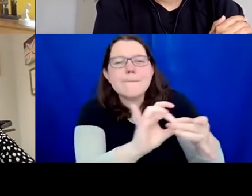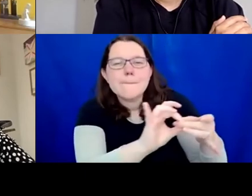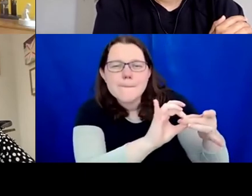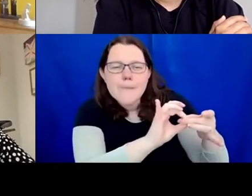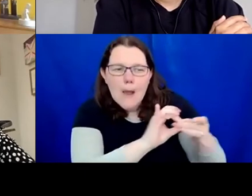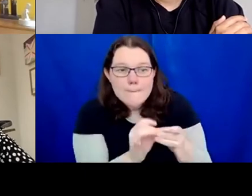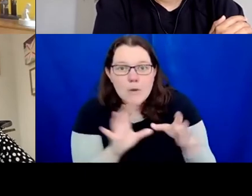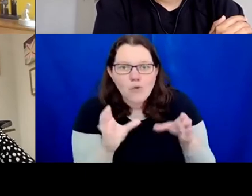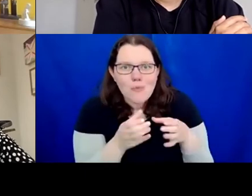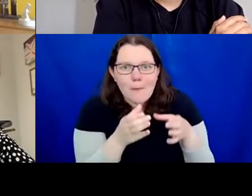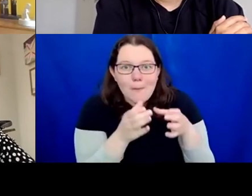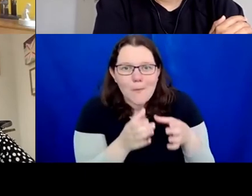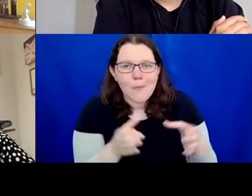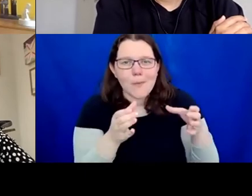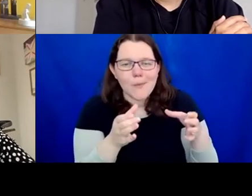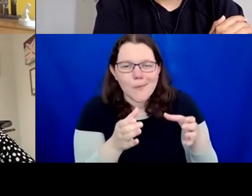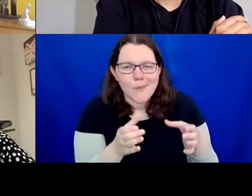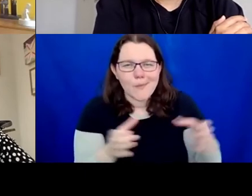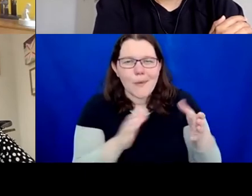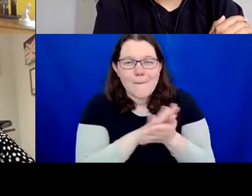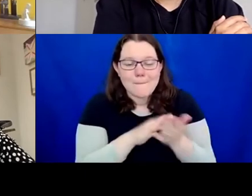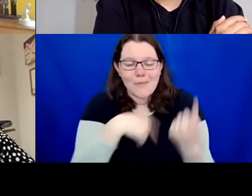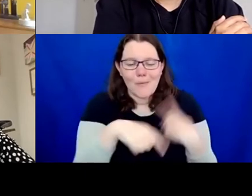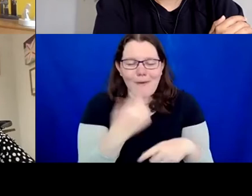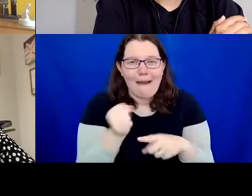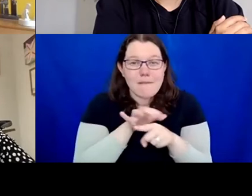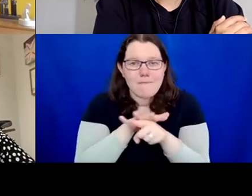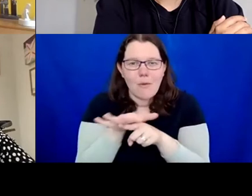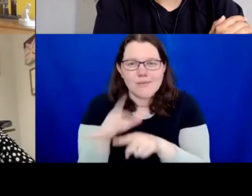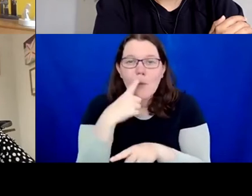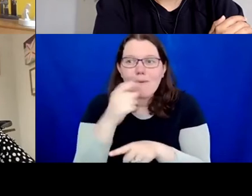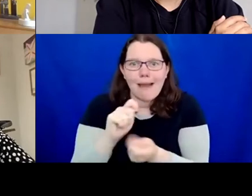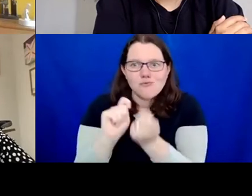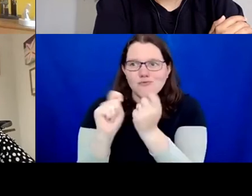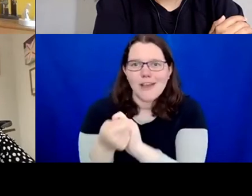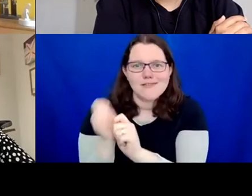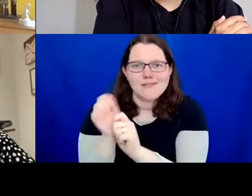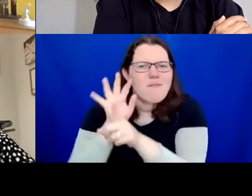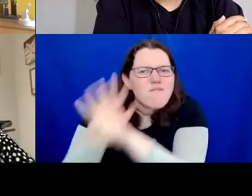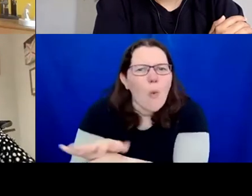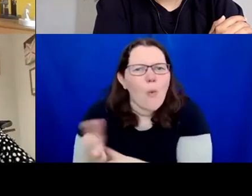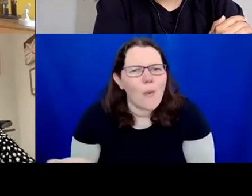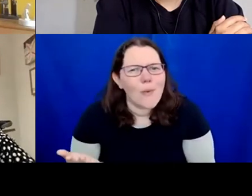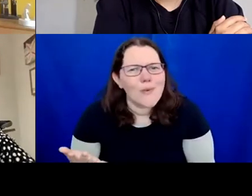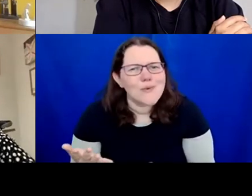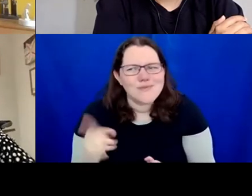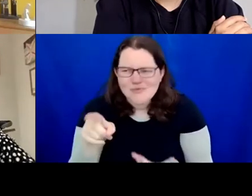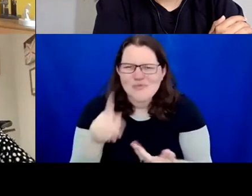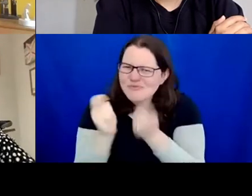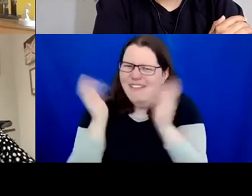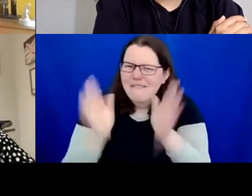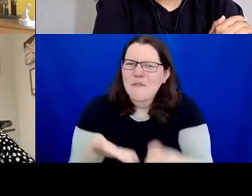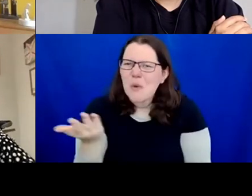more influence, then we can start to force change. Because I think that's probably the true is